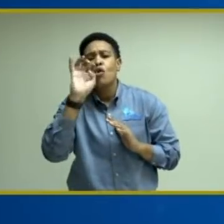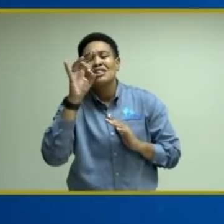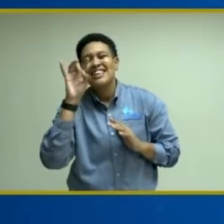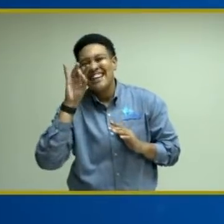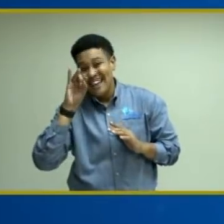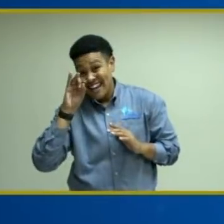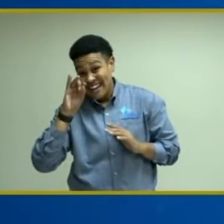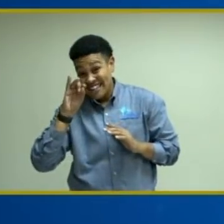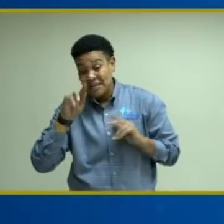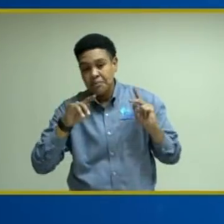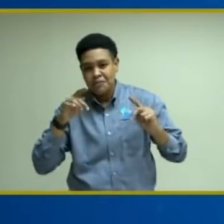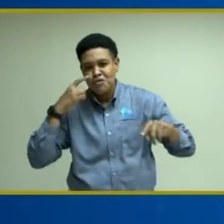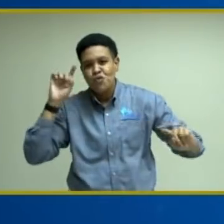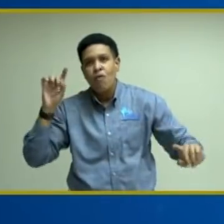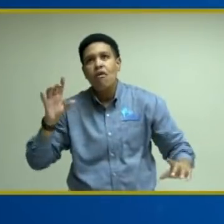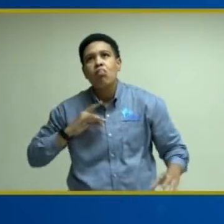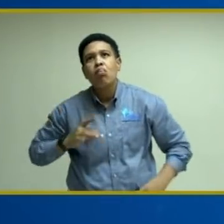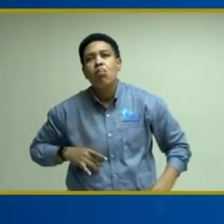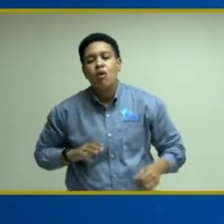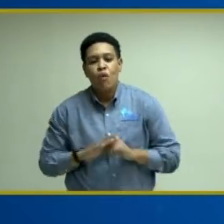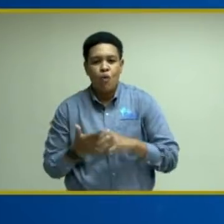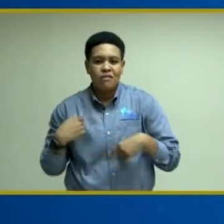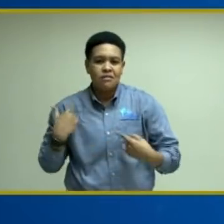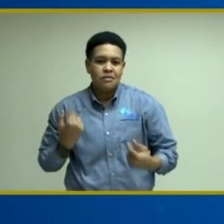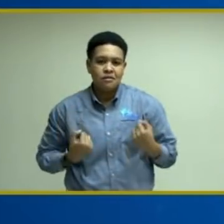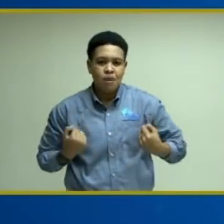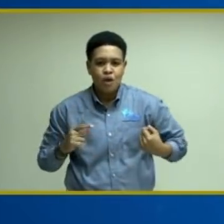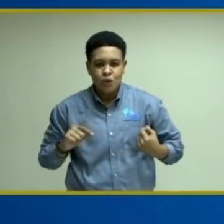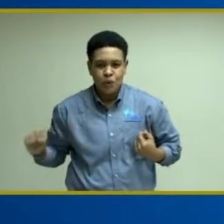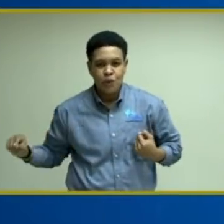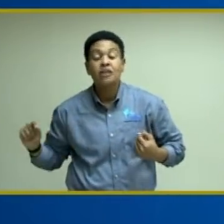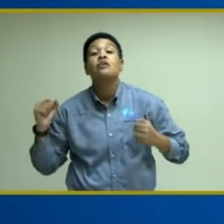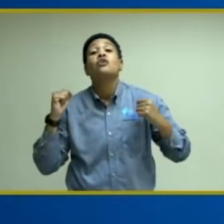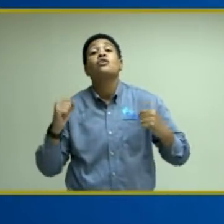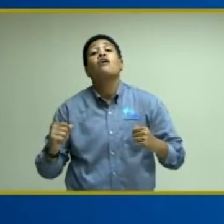88,480 cases. Confirmed one additional death, and we're at